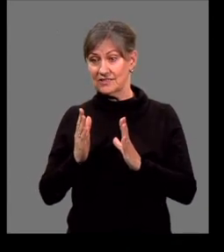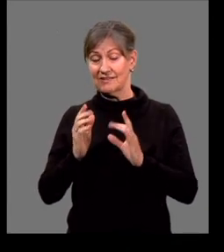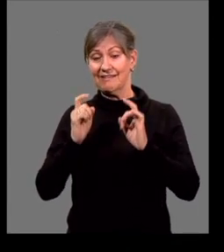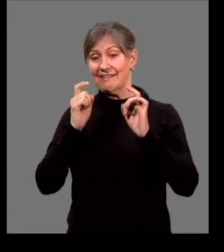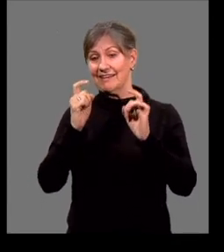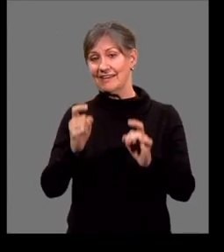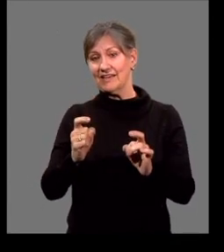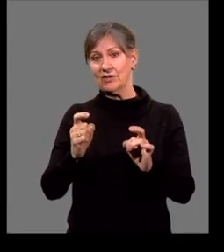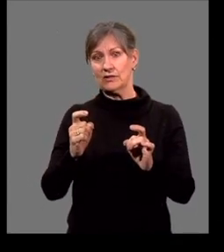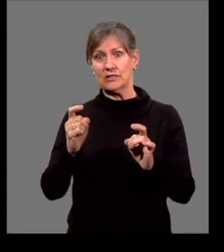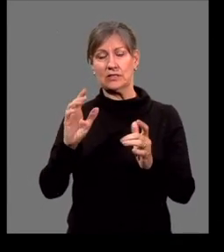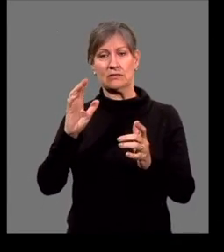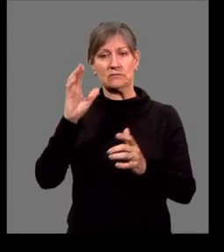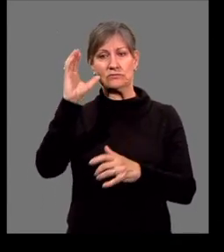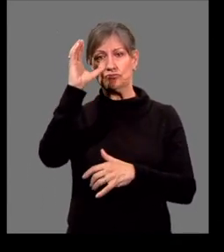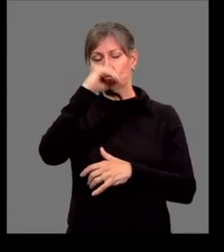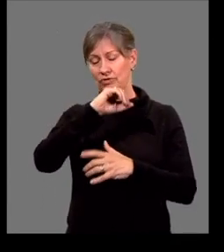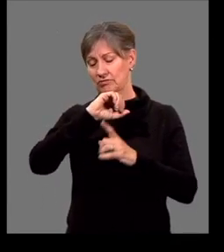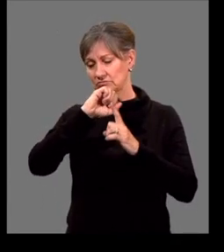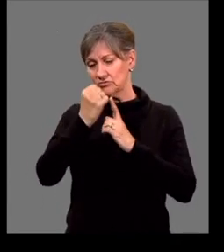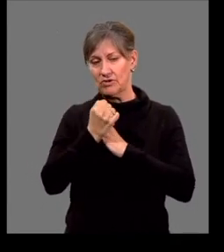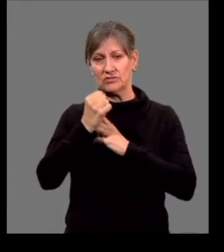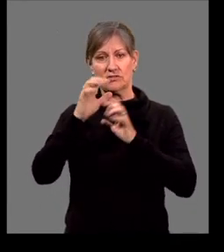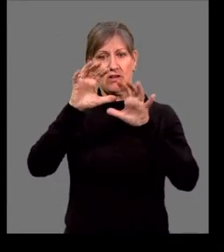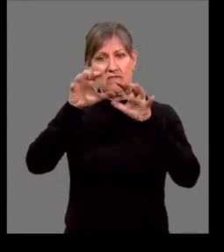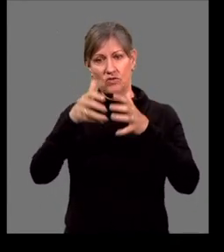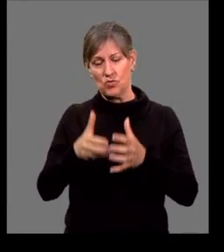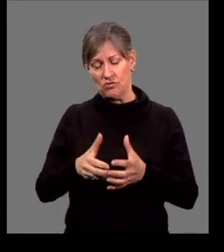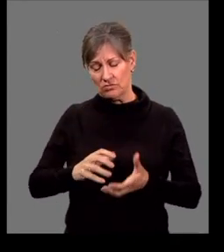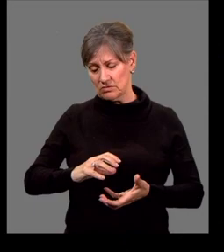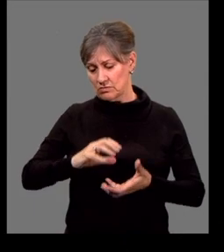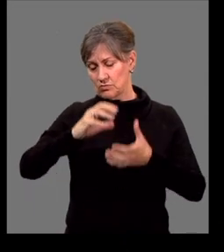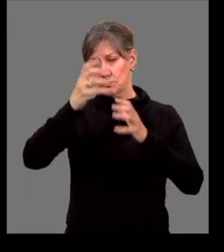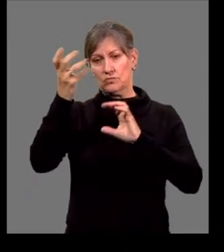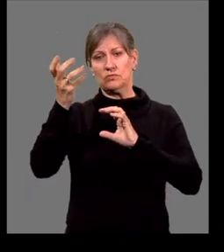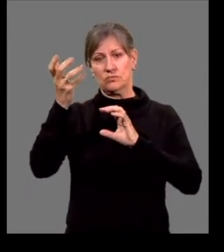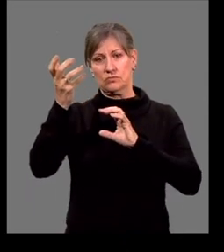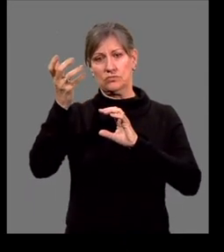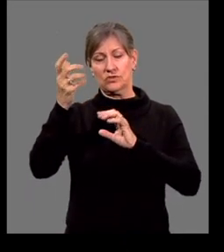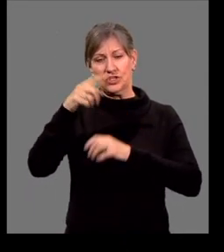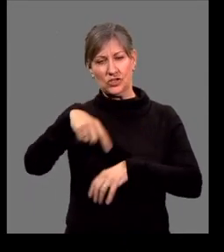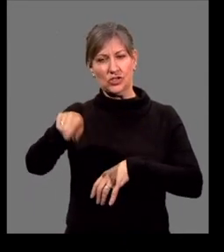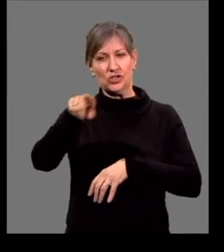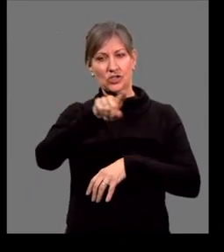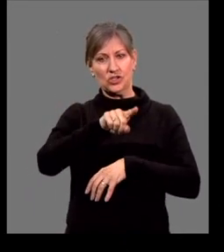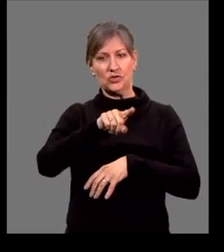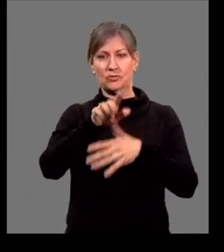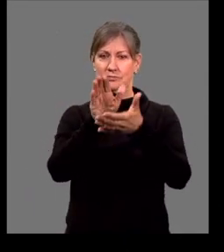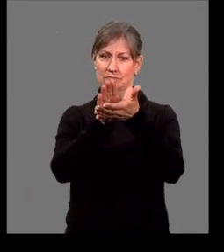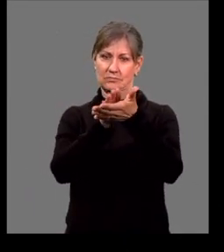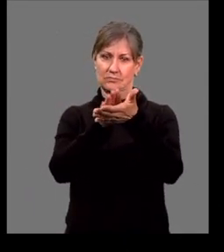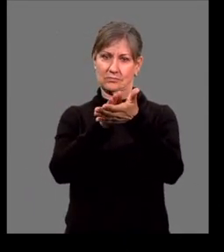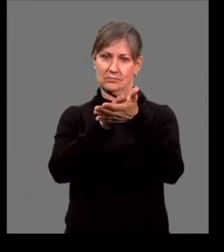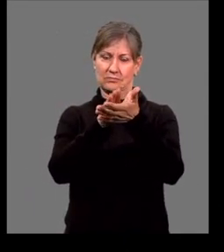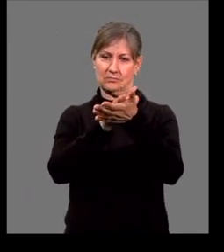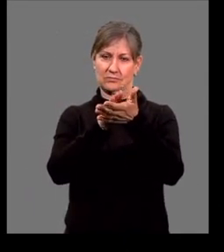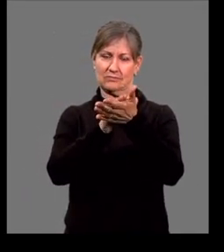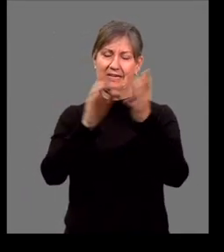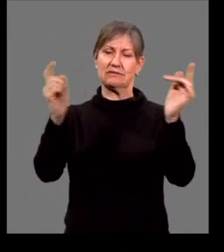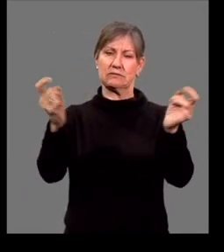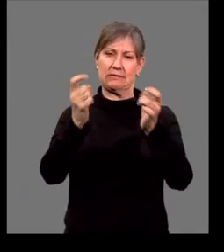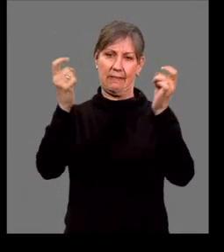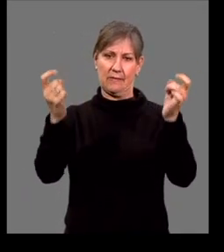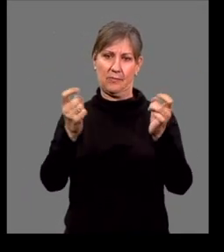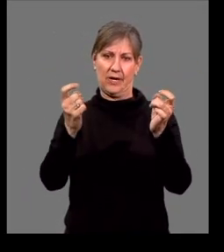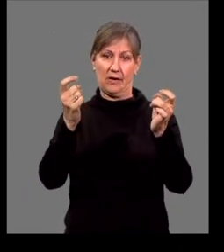given the unprecedented circumstances of a world turned upside down, you are to be commended and